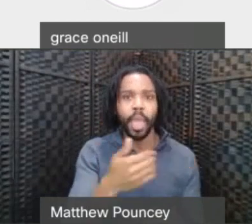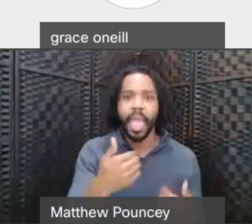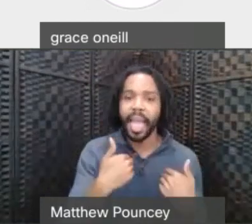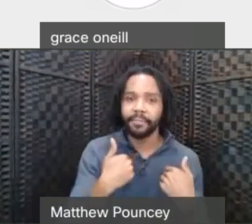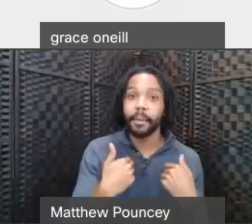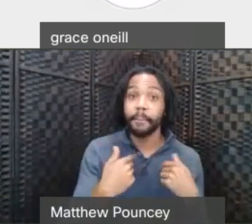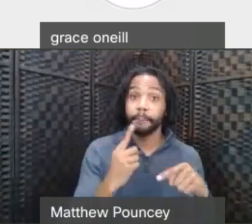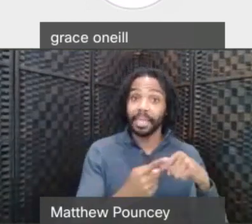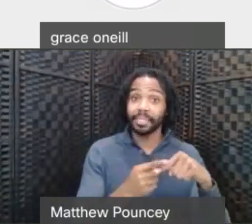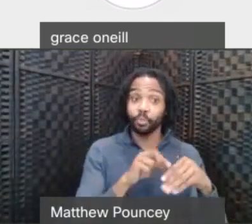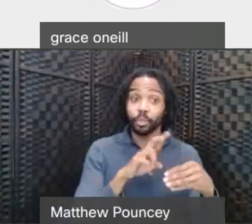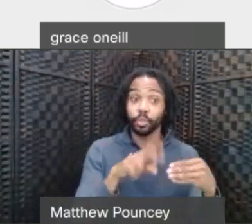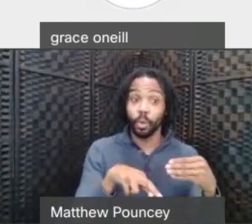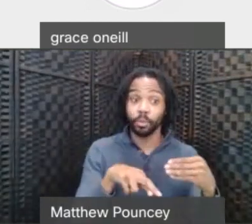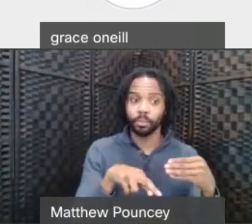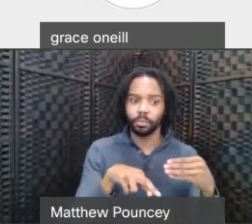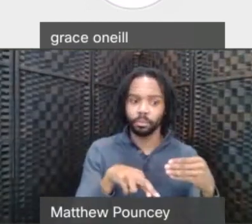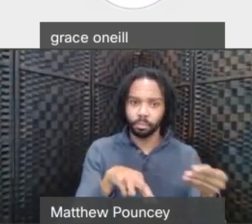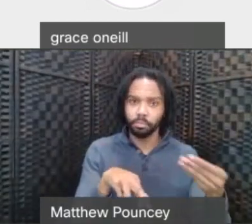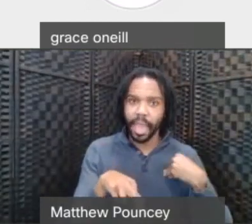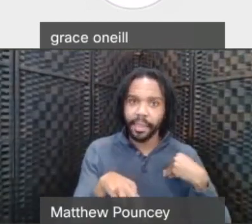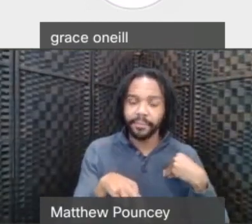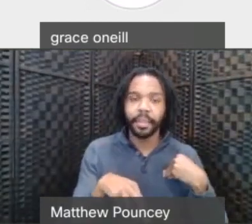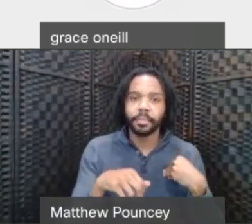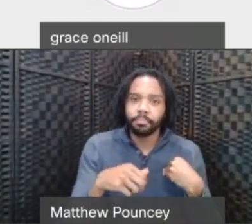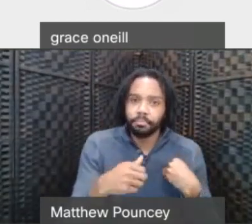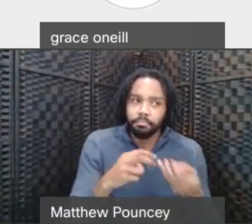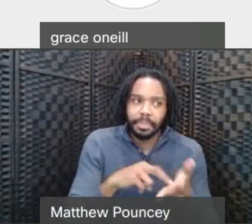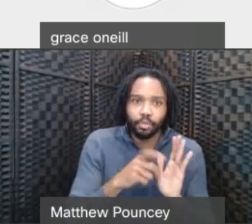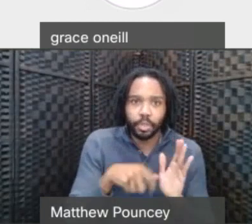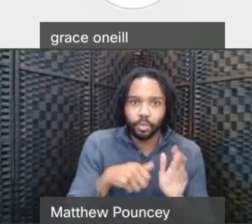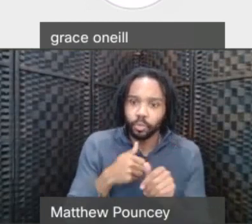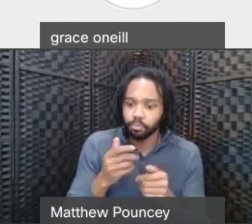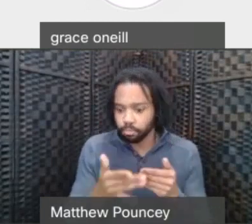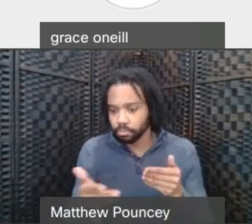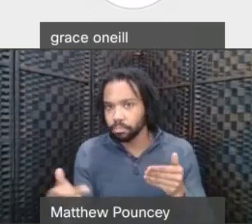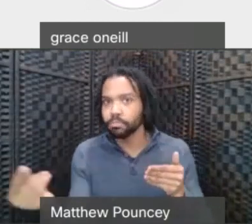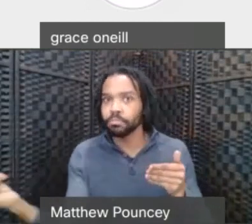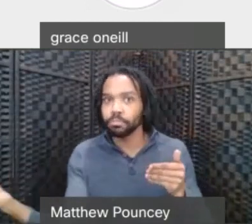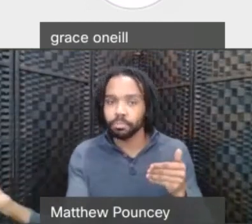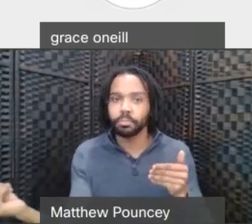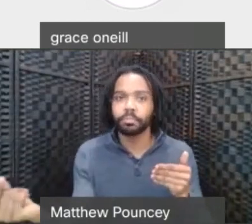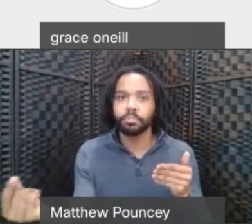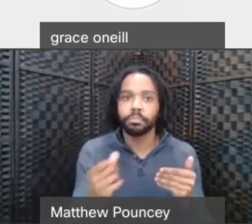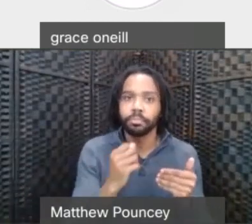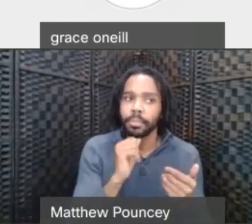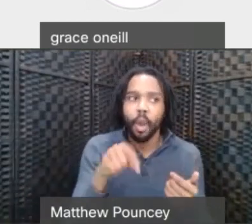accordingly. Not only does it not need to be confirmed, but it can't be overruled by a subsequent